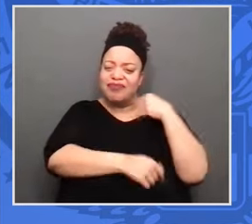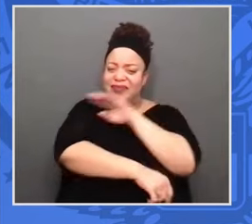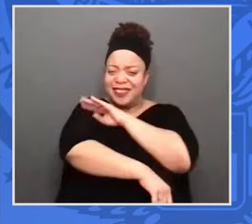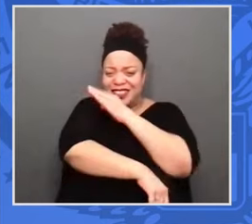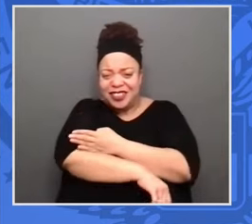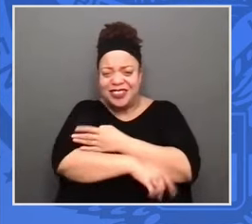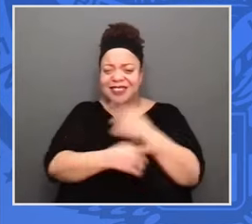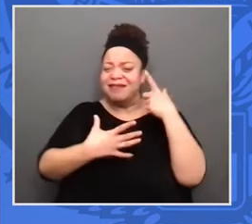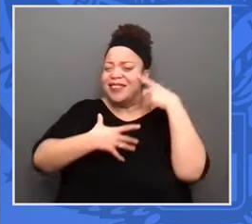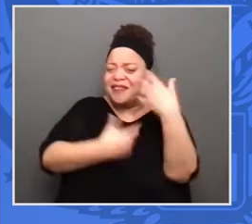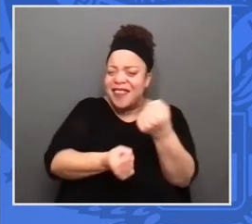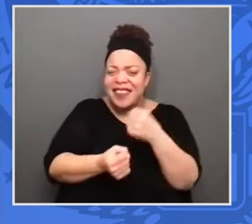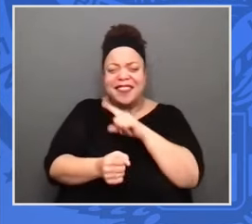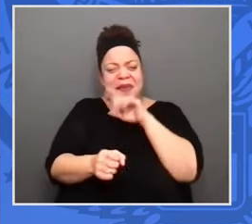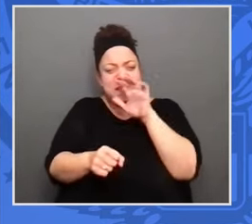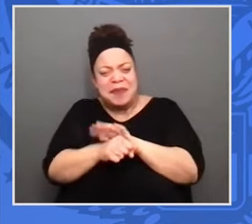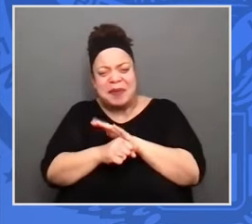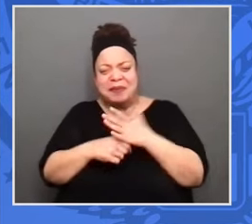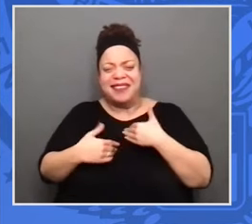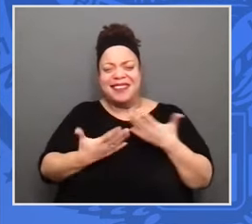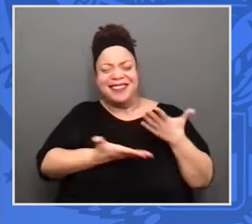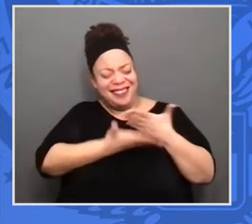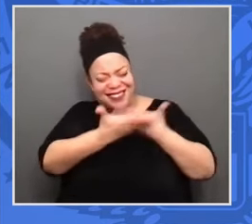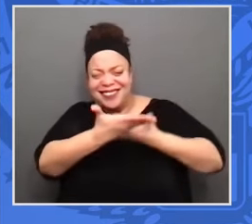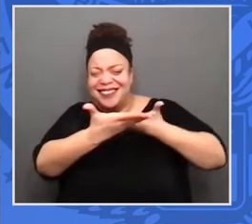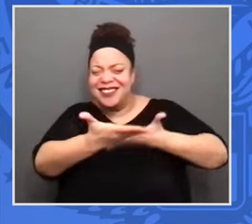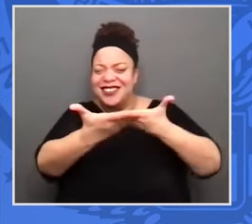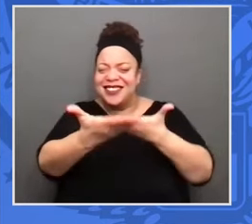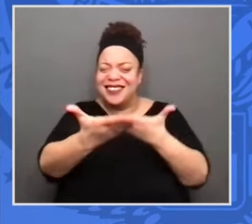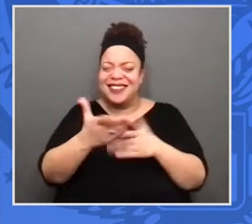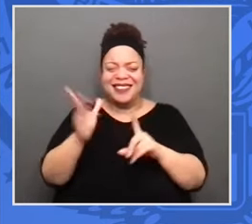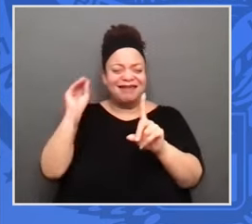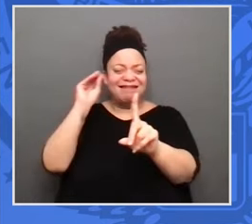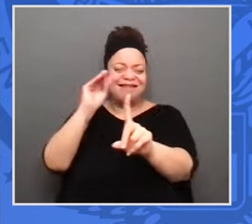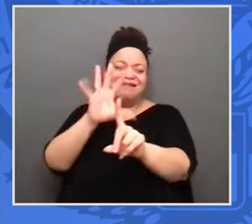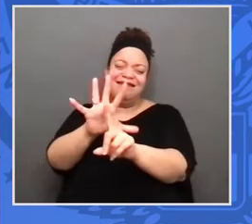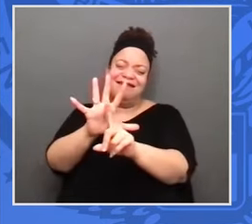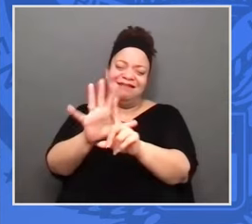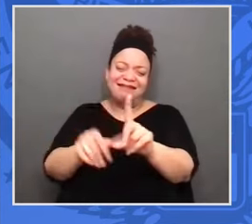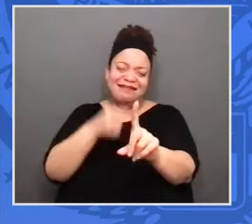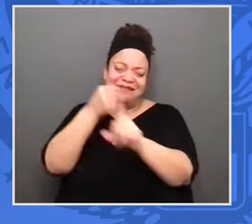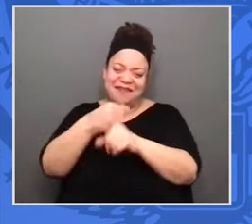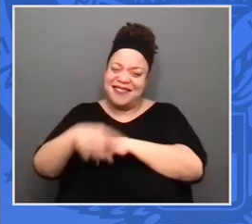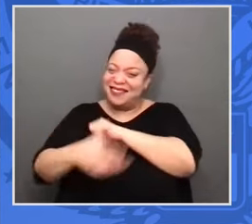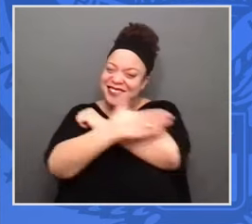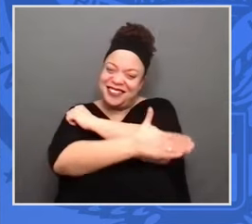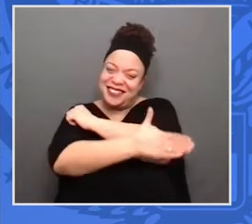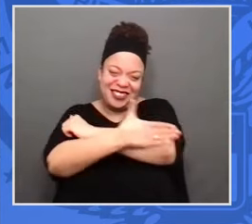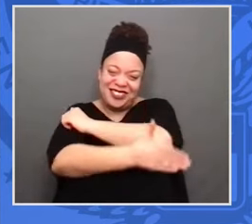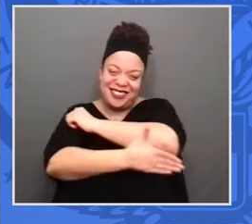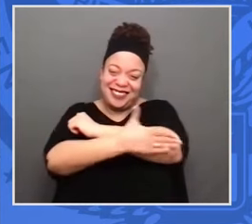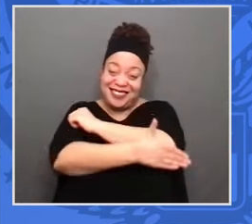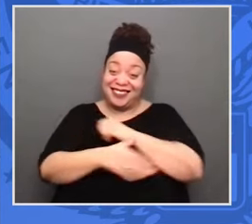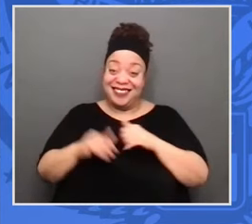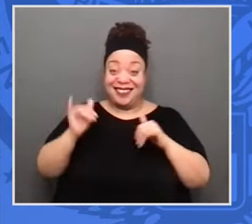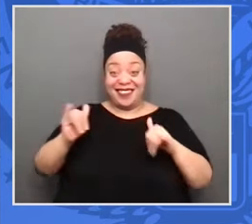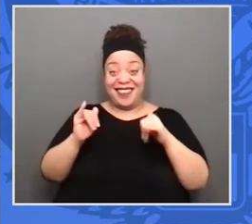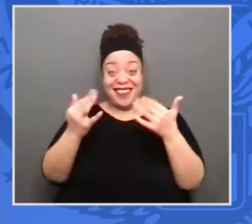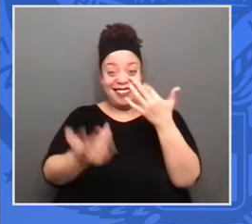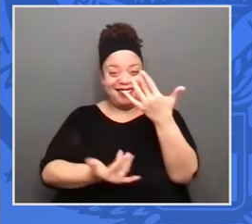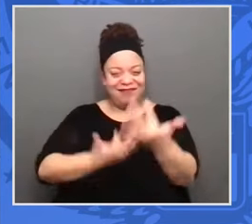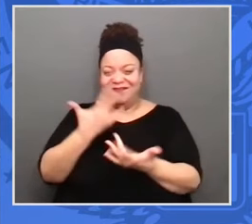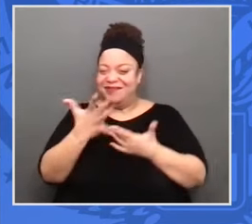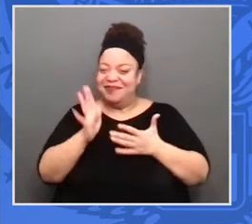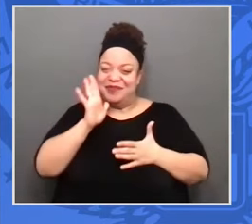country and all who serve it. And the glow from that fire can truly light the world. And so, my